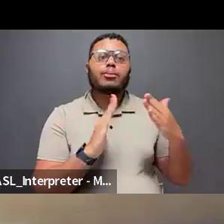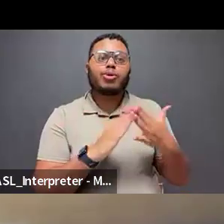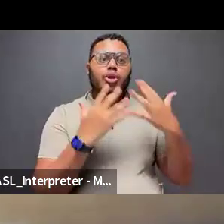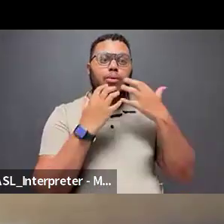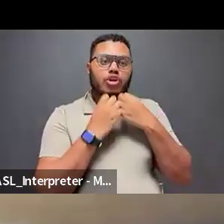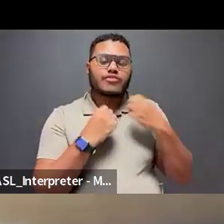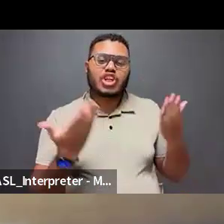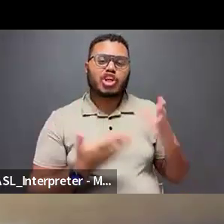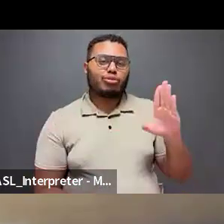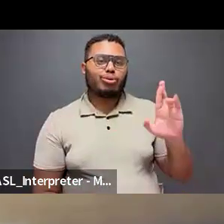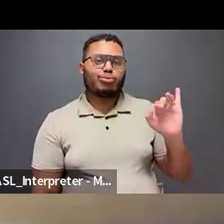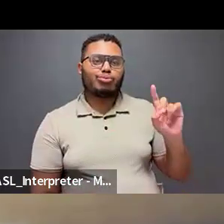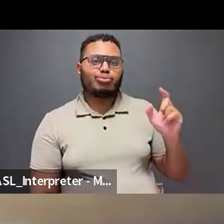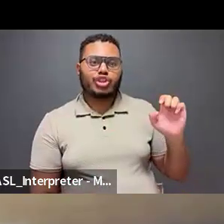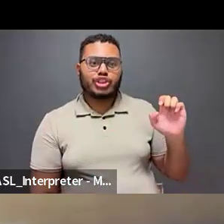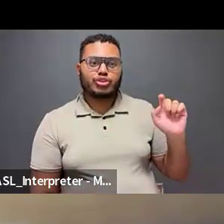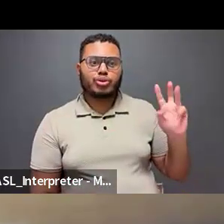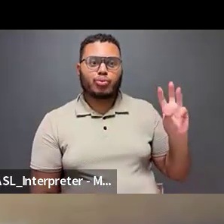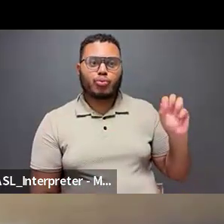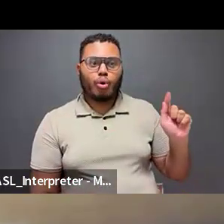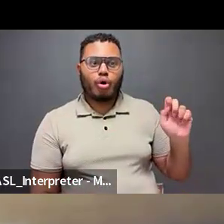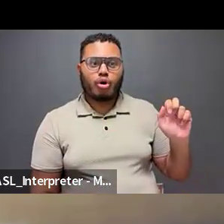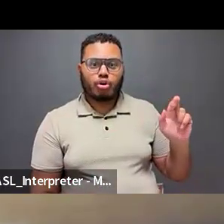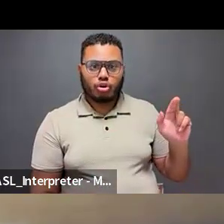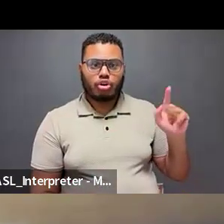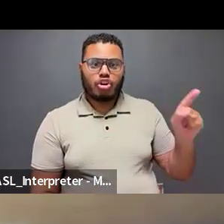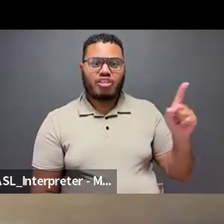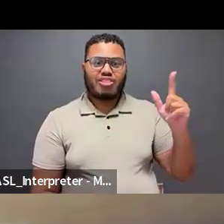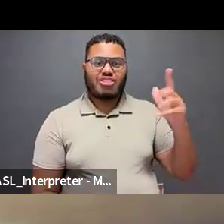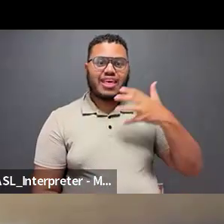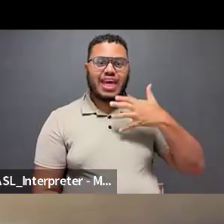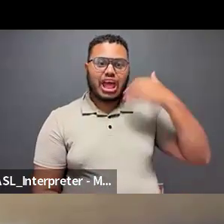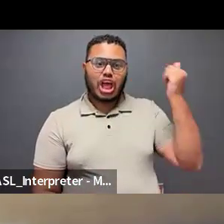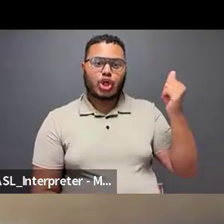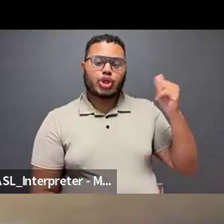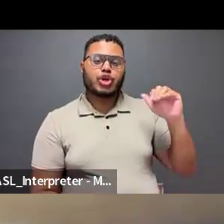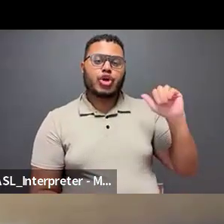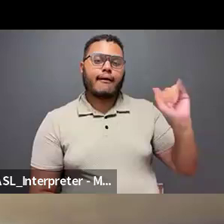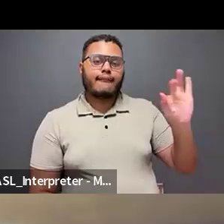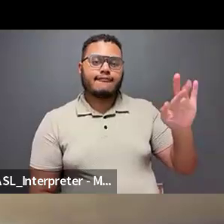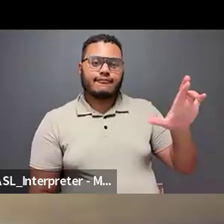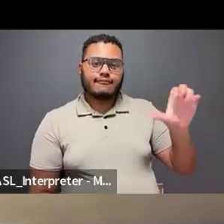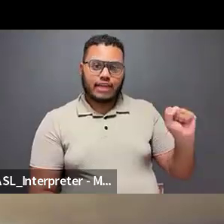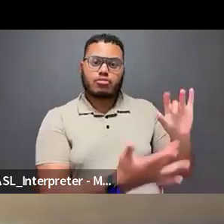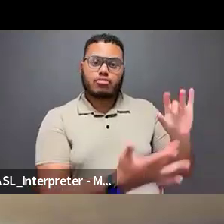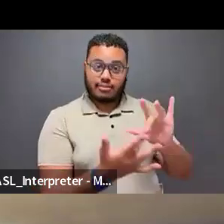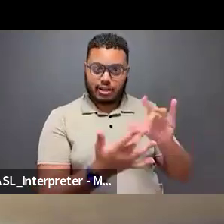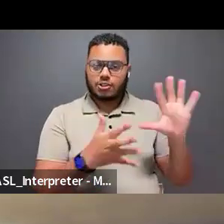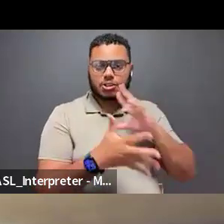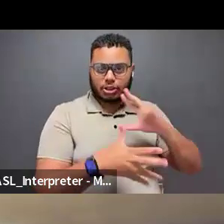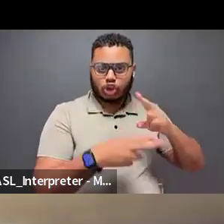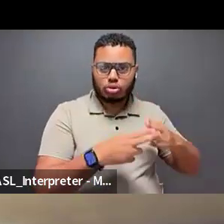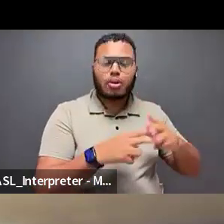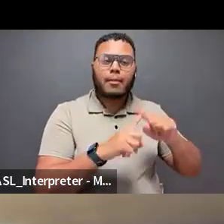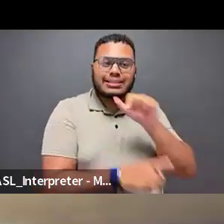Bridgewater. A couple of points. The elder affairs contacts have been mentioned, but senior centers oftentimes will have,